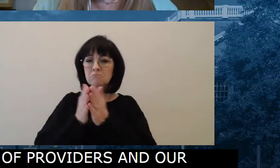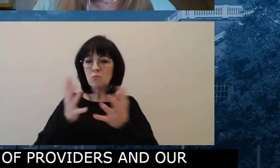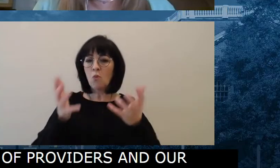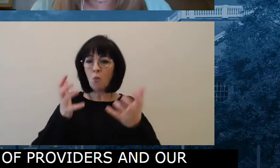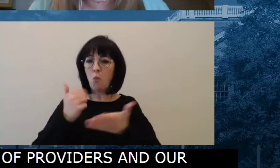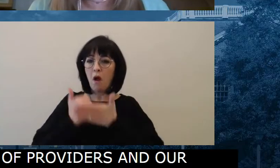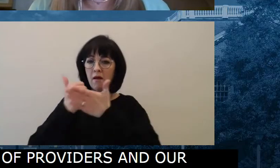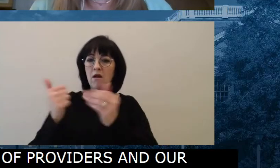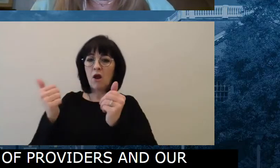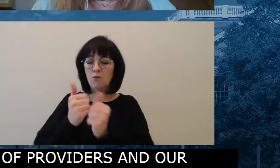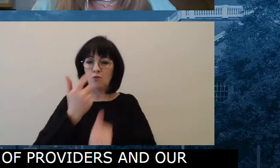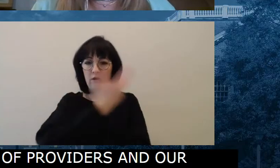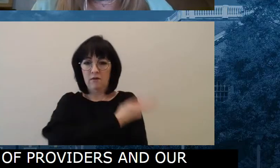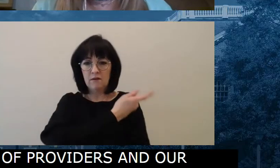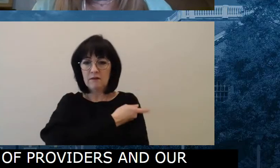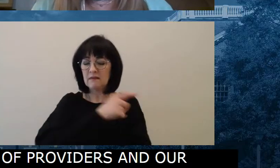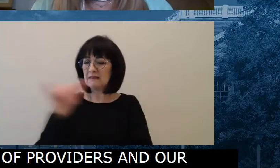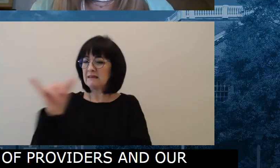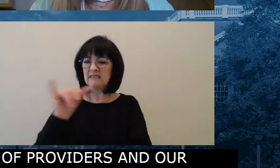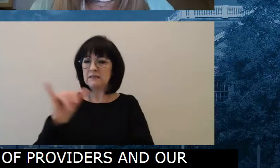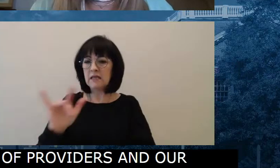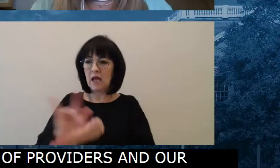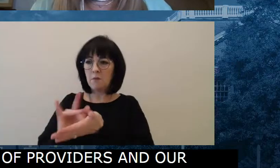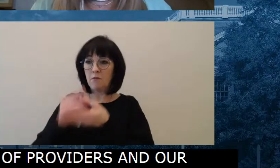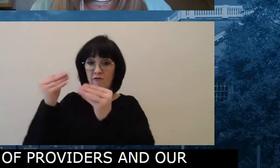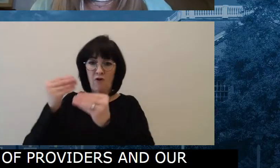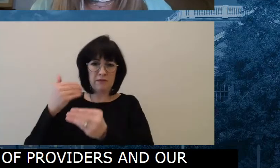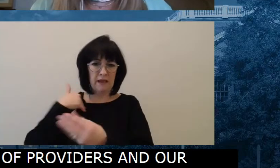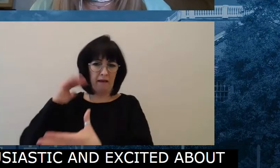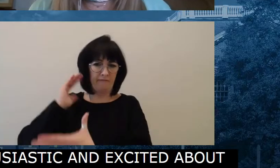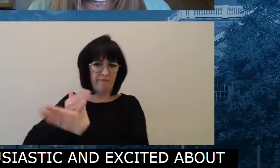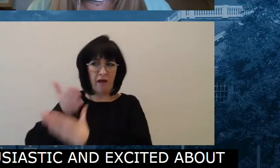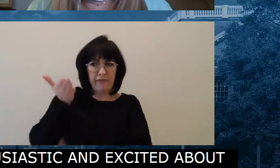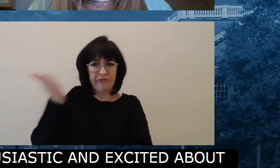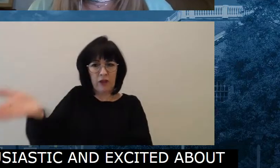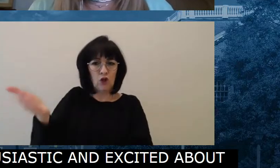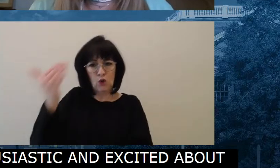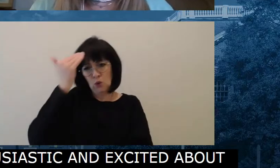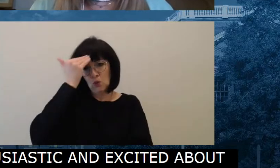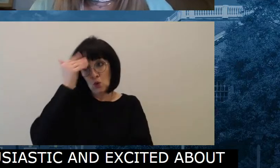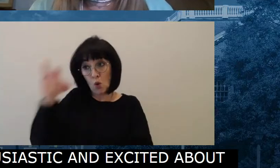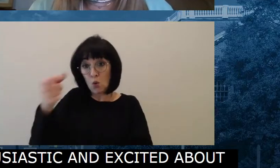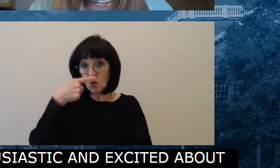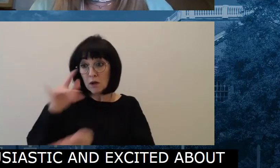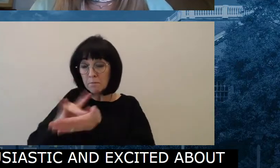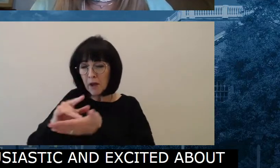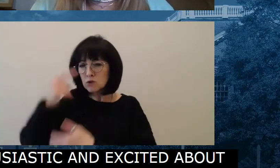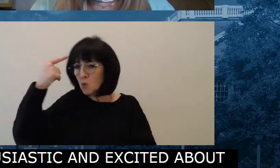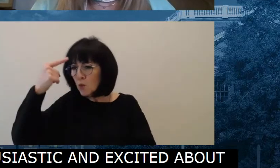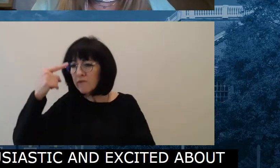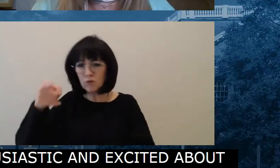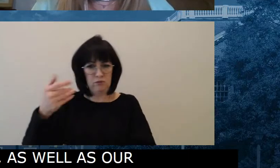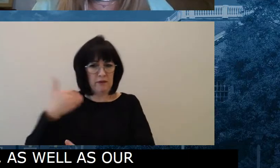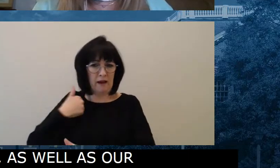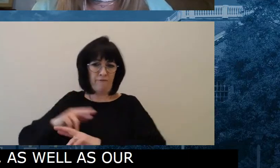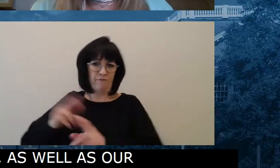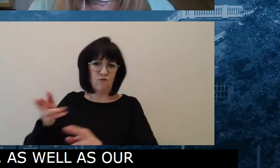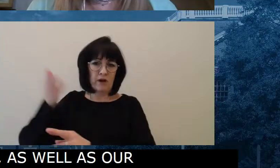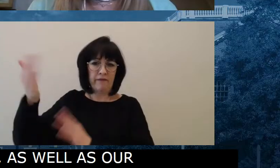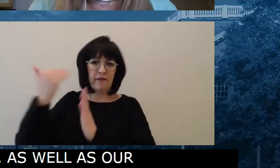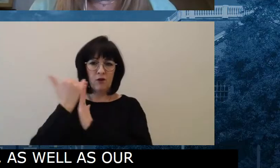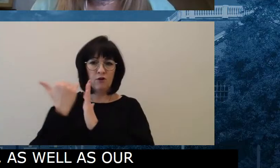Now, for our state system, the wait list that we will be going live with on March